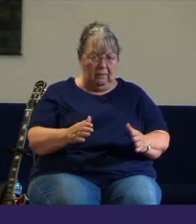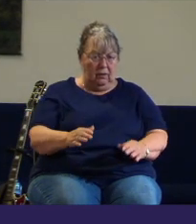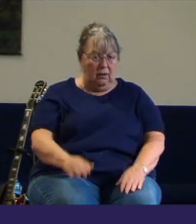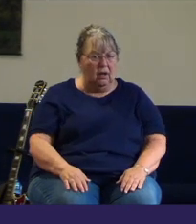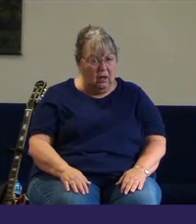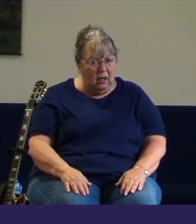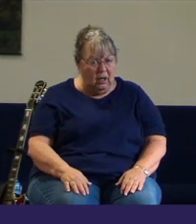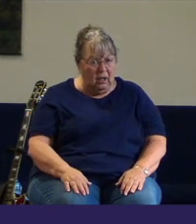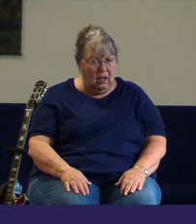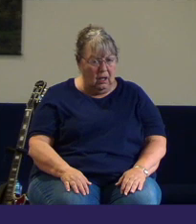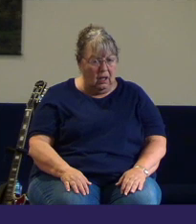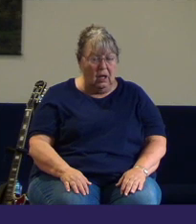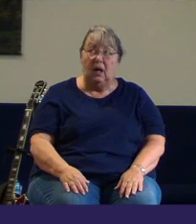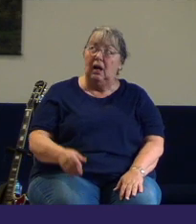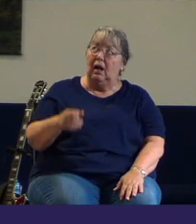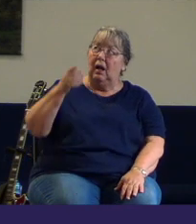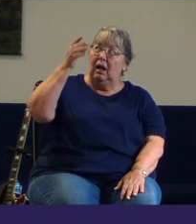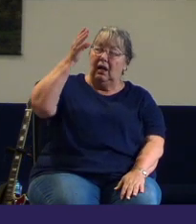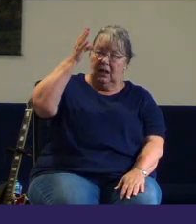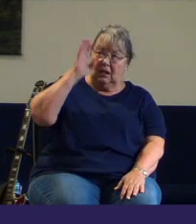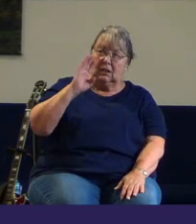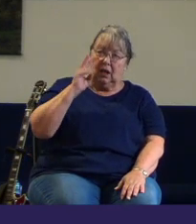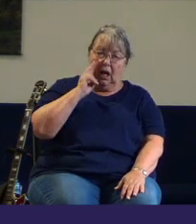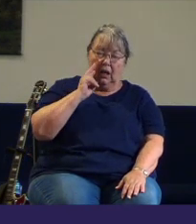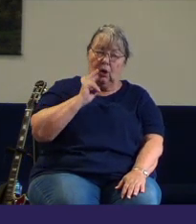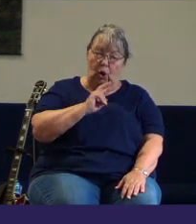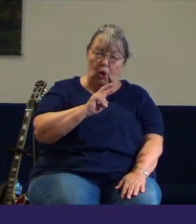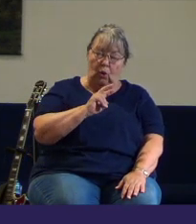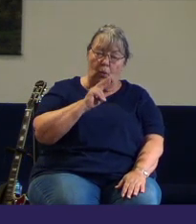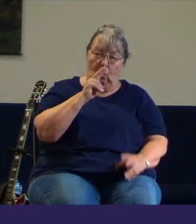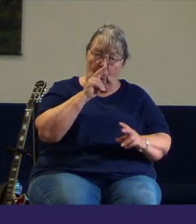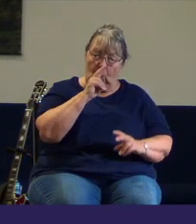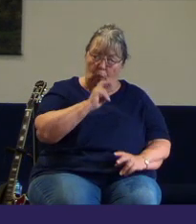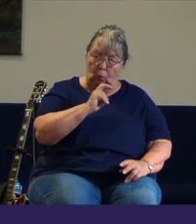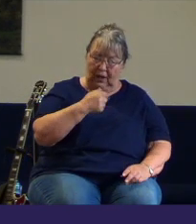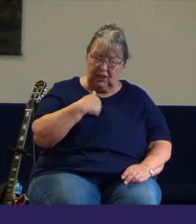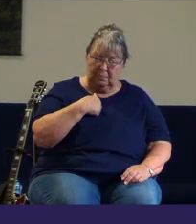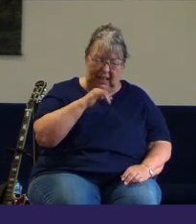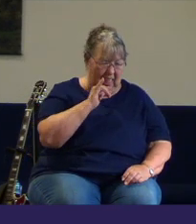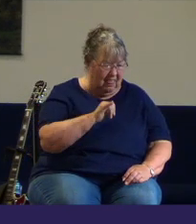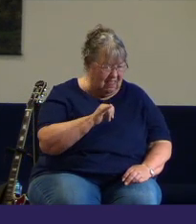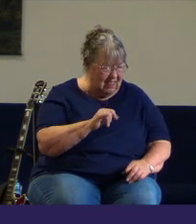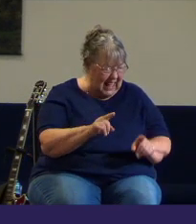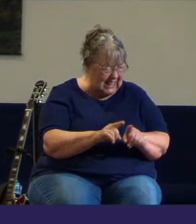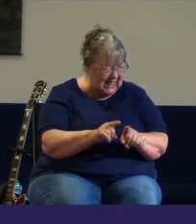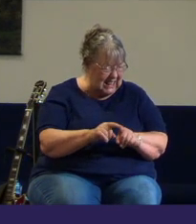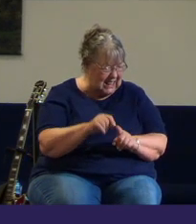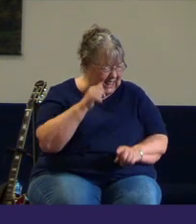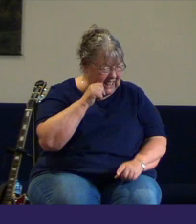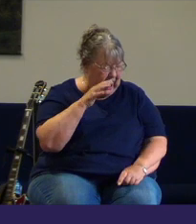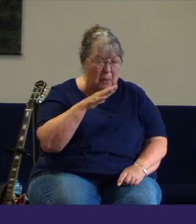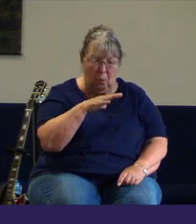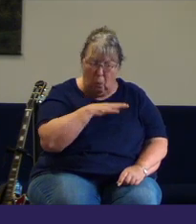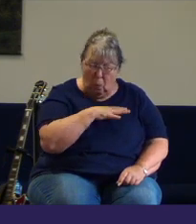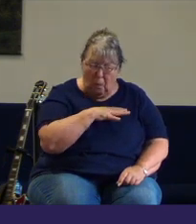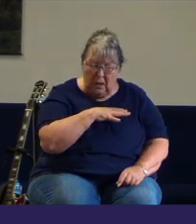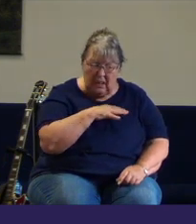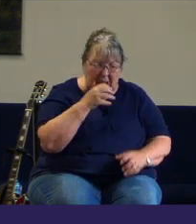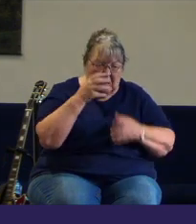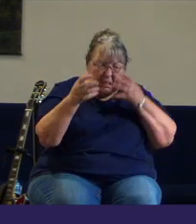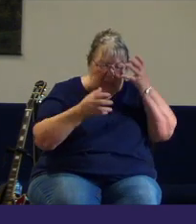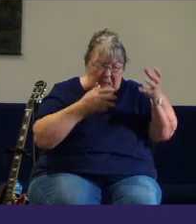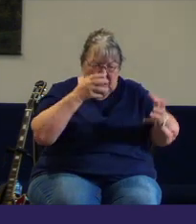You know, God always looks out for me. This is this woman who is just someone else. God always looks out for